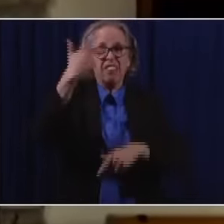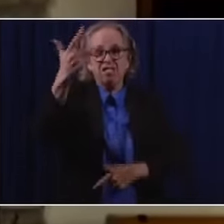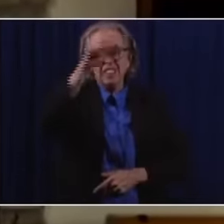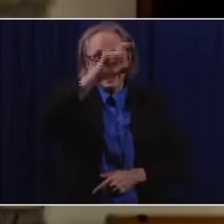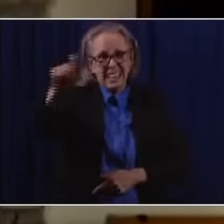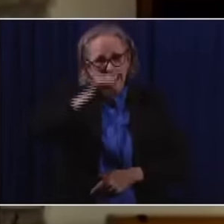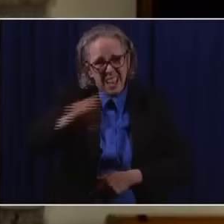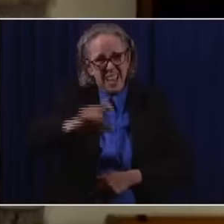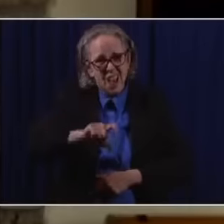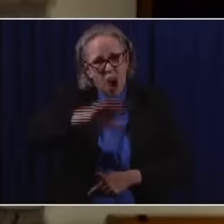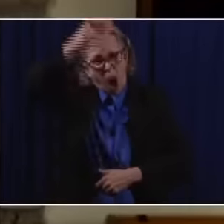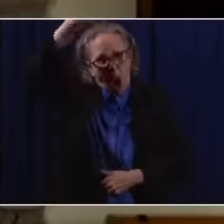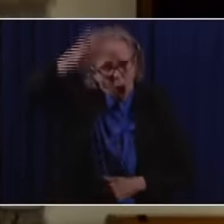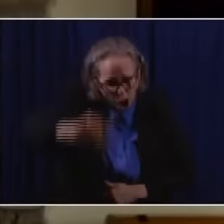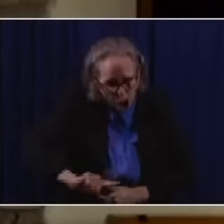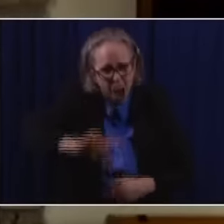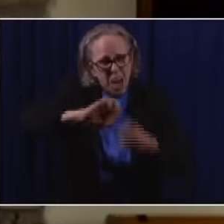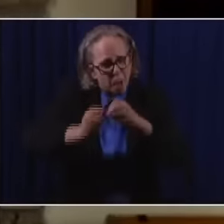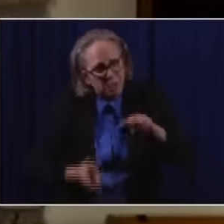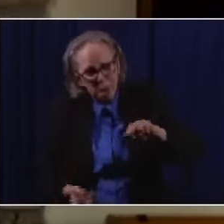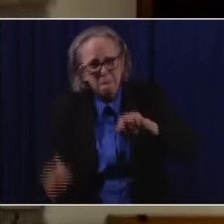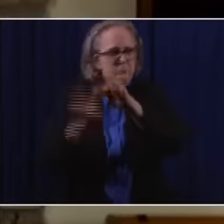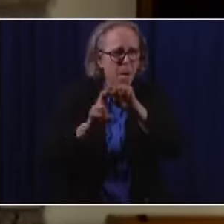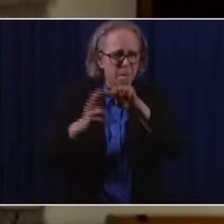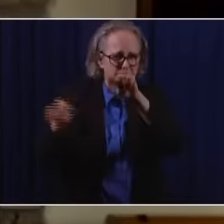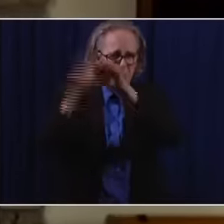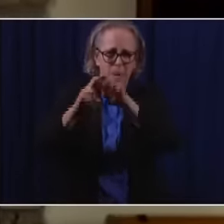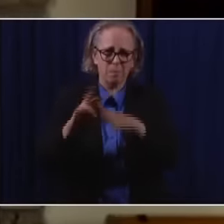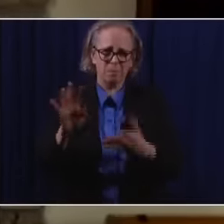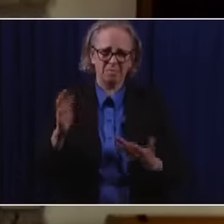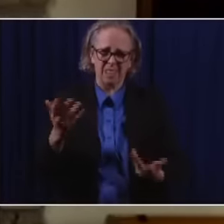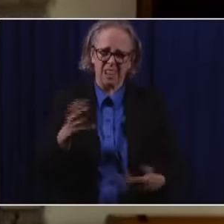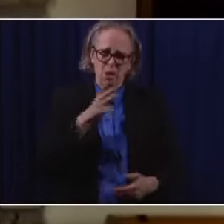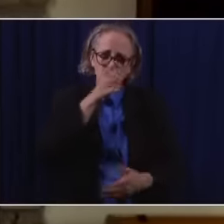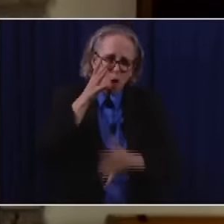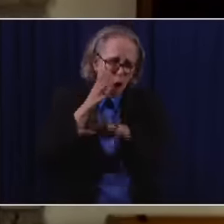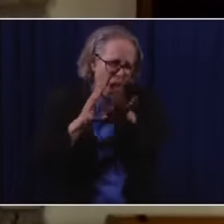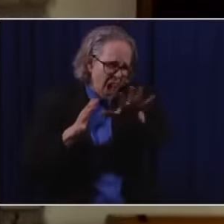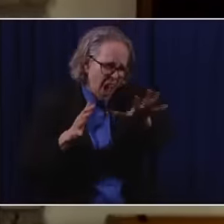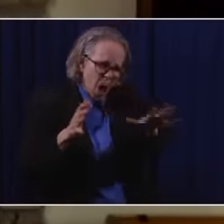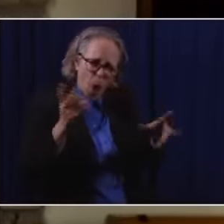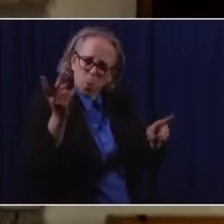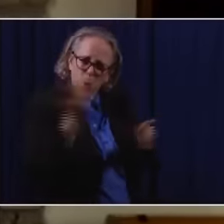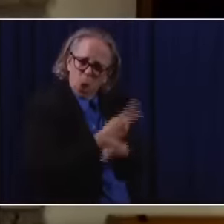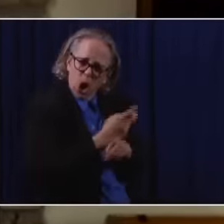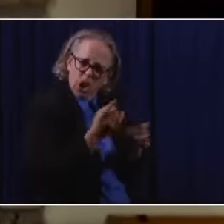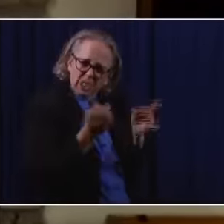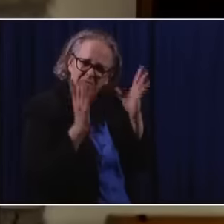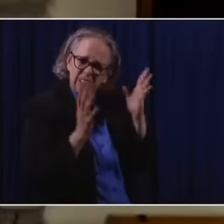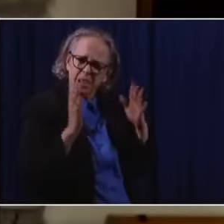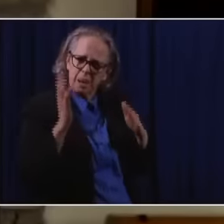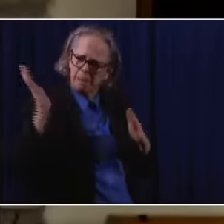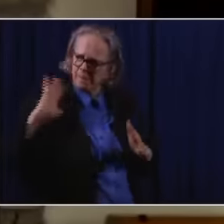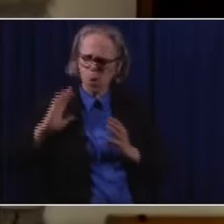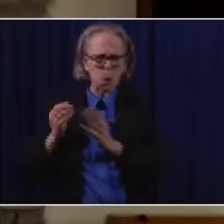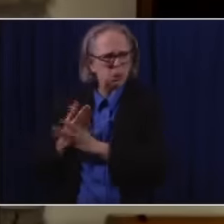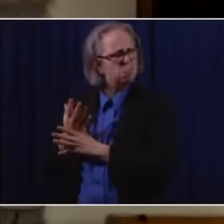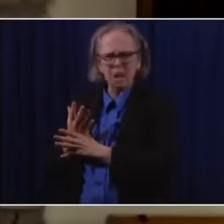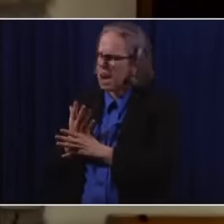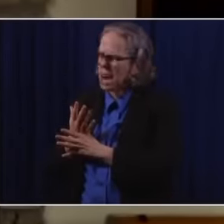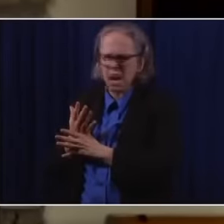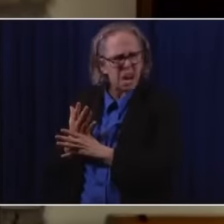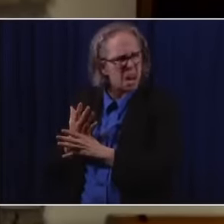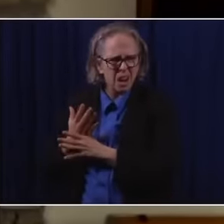Much more coming from the rural areas than we saw in the spring. And any one region, I